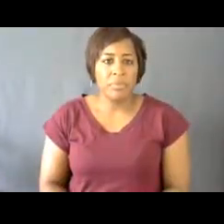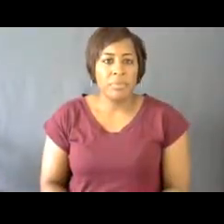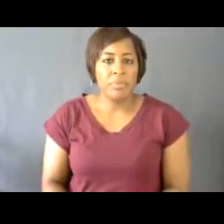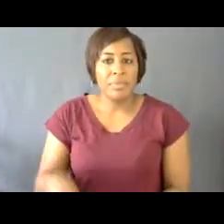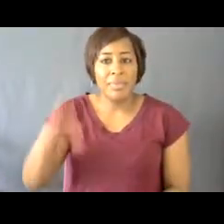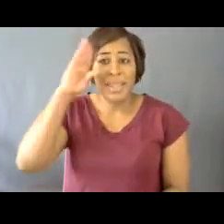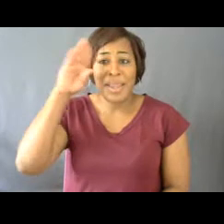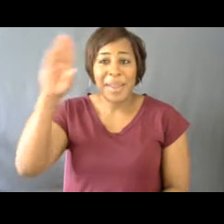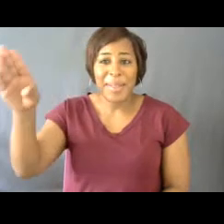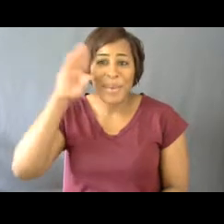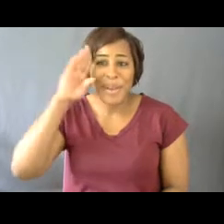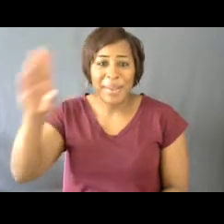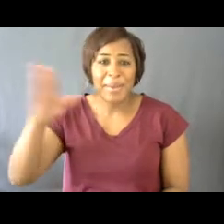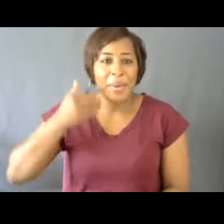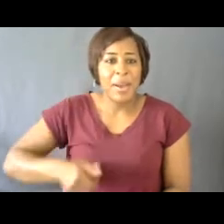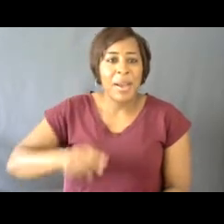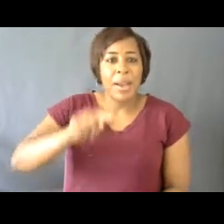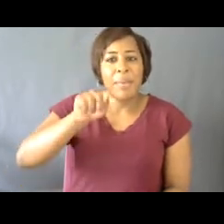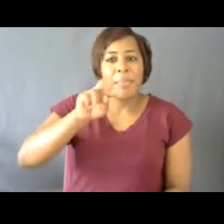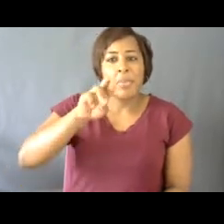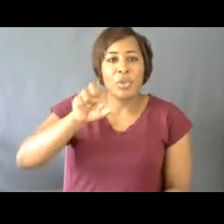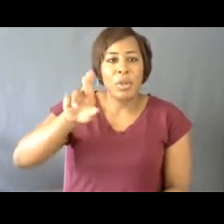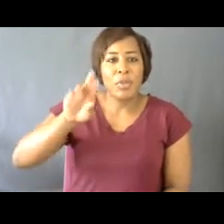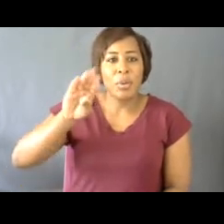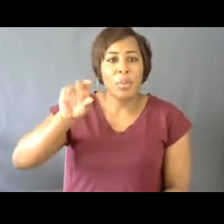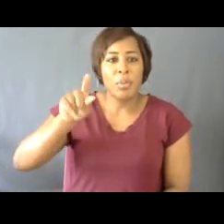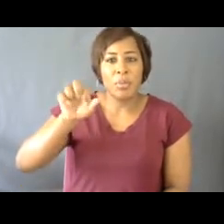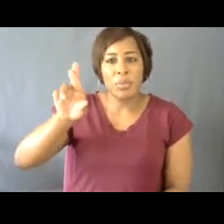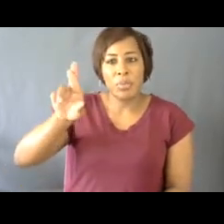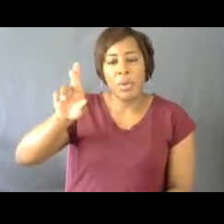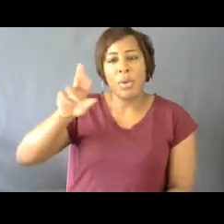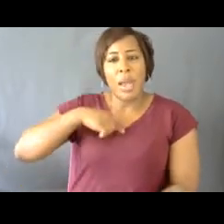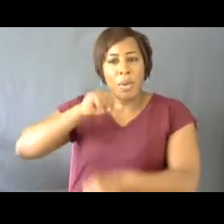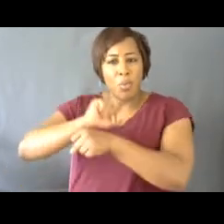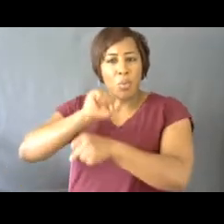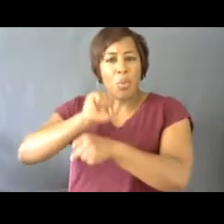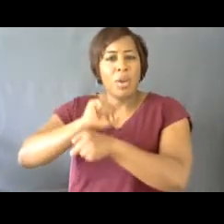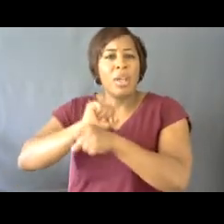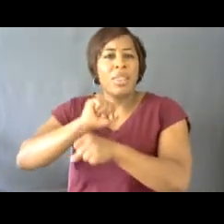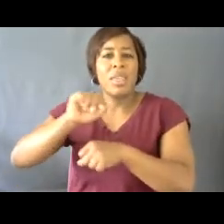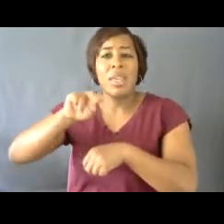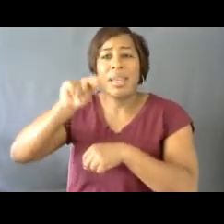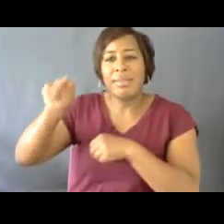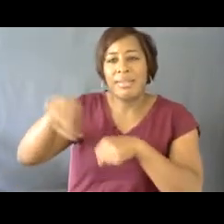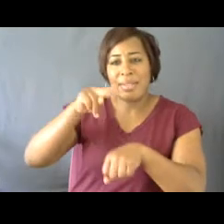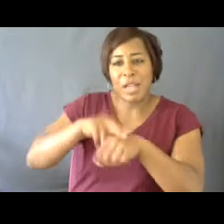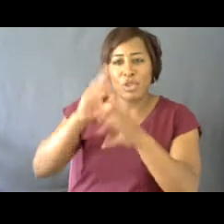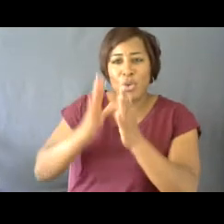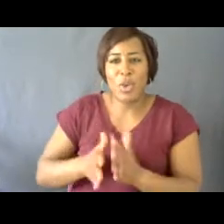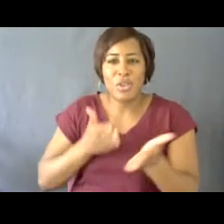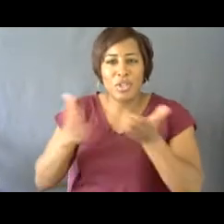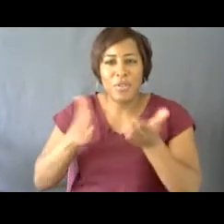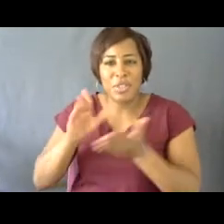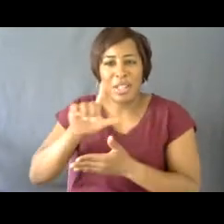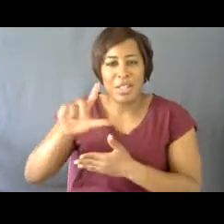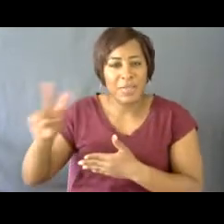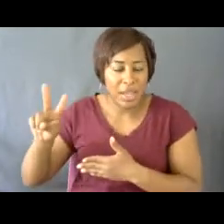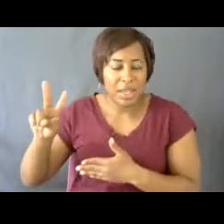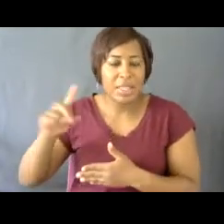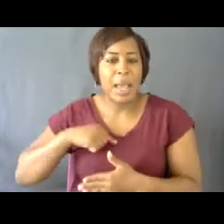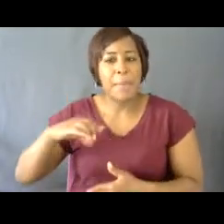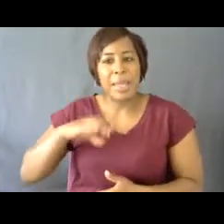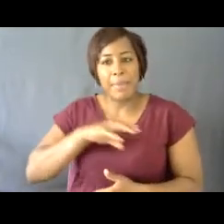Hi, everybody. My name is Trevor Boucher. I'm a meteorologist at the National Weather Service in Las Vegas, but with the NWA, I'm a social media committee